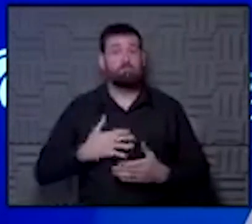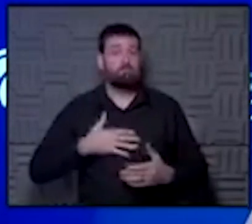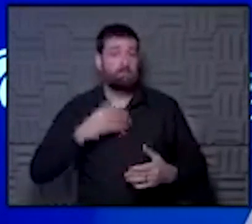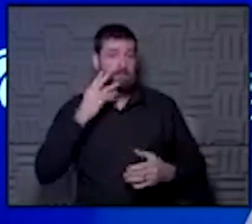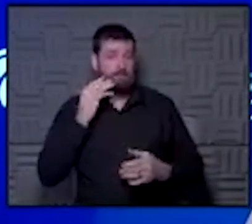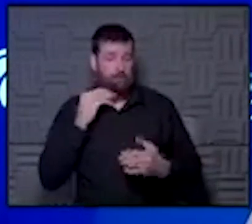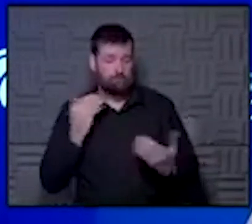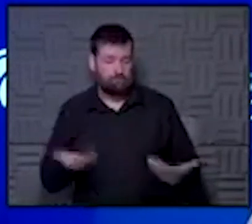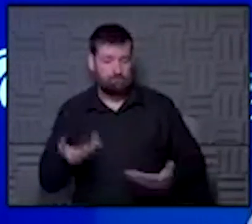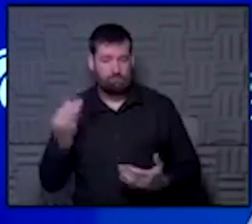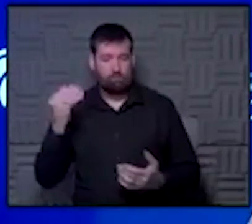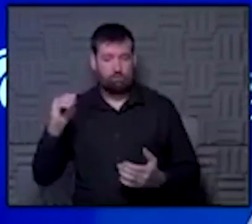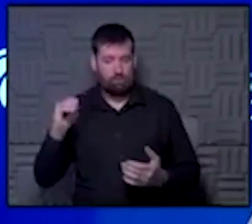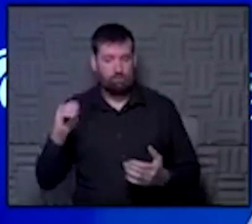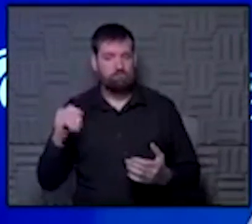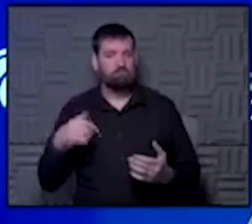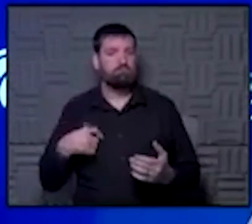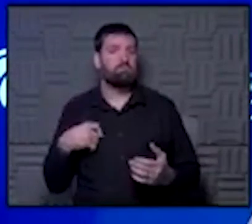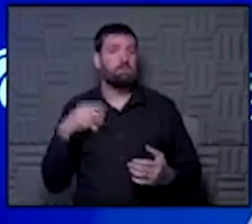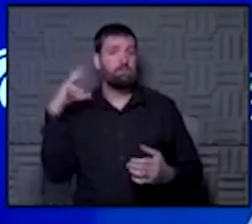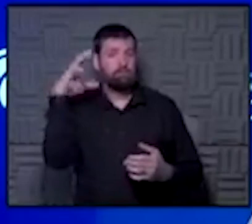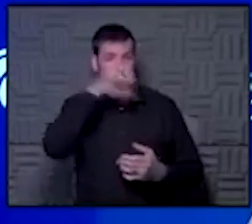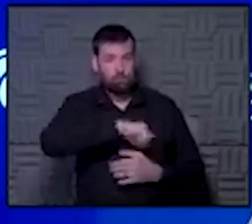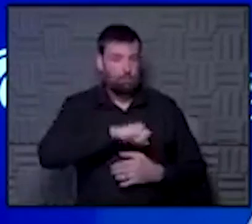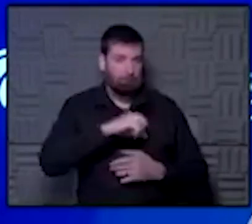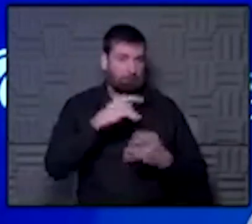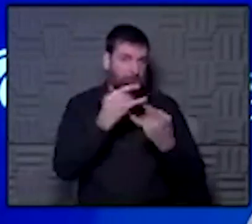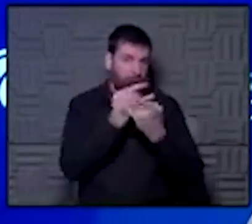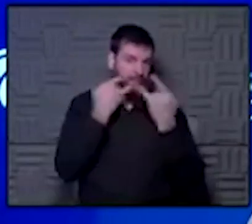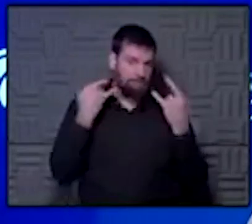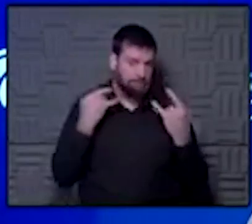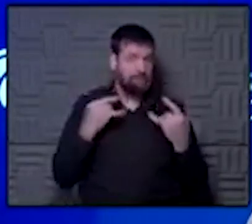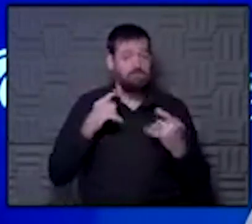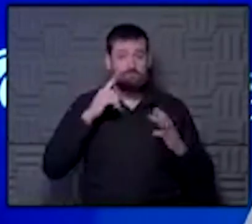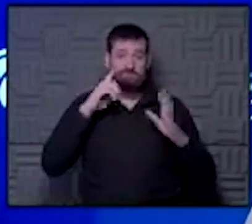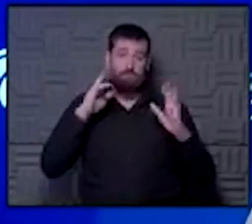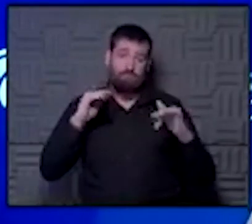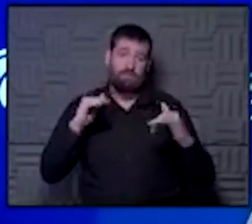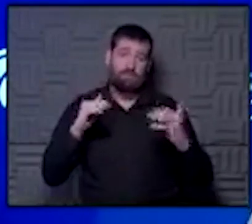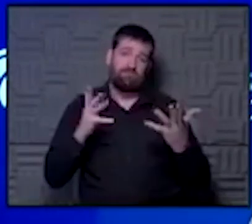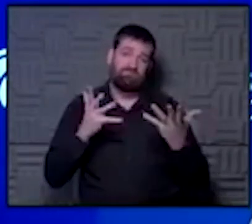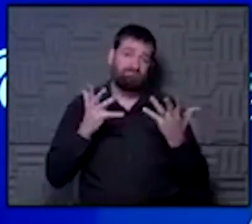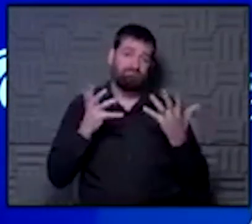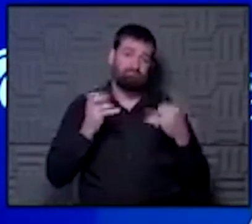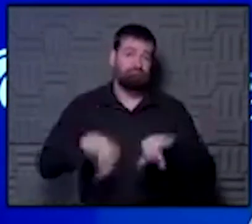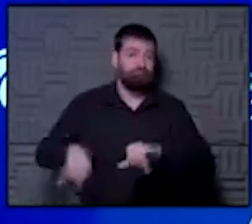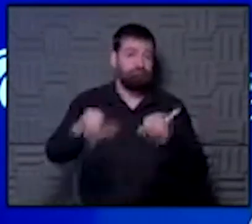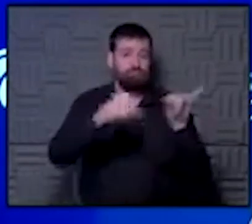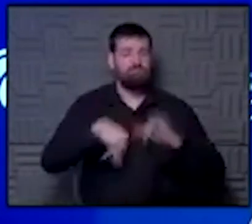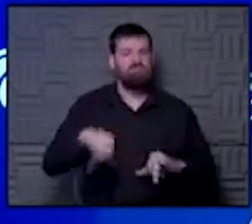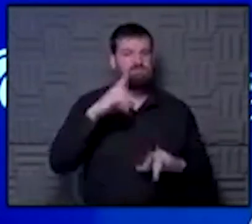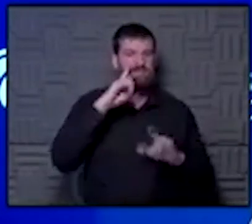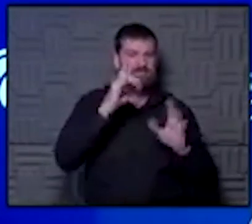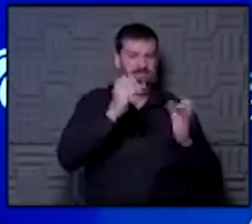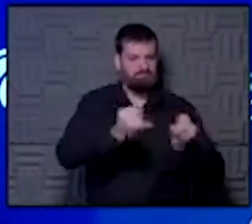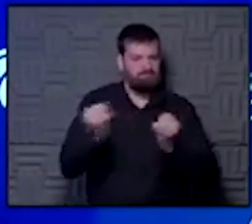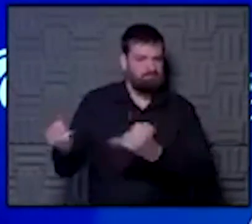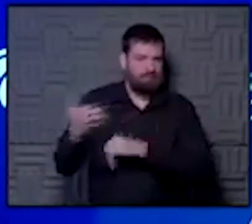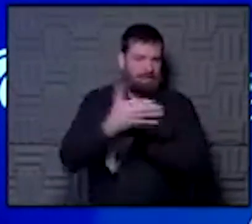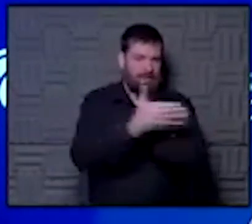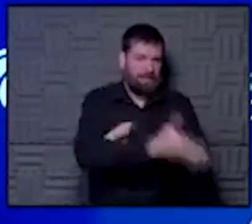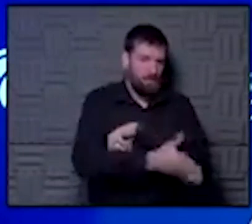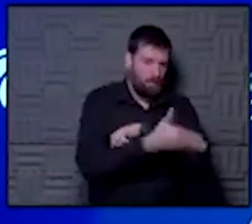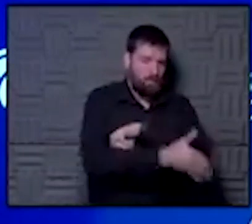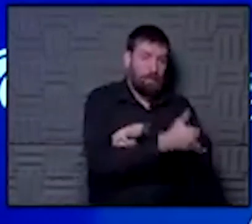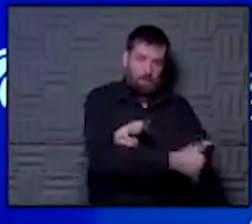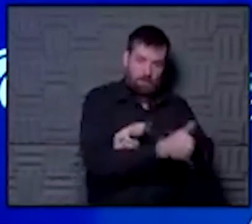in Missouri, and it's with the supposition that people are wearing masks, and hopefully that'll be the way most people do it. I think it's a county-to-county issue in Kansas, and I would